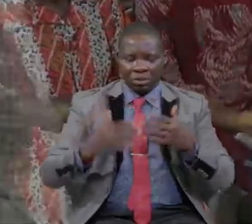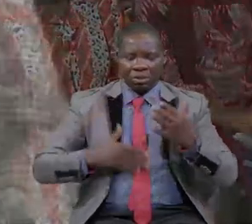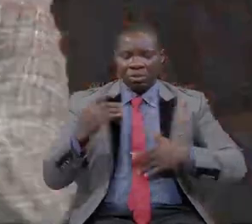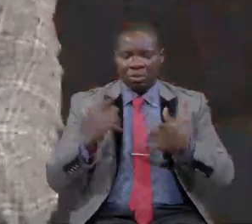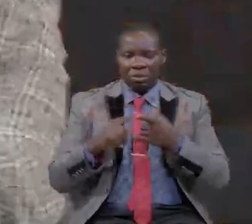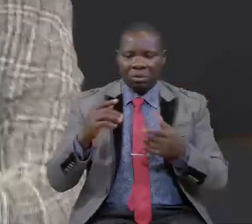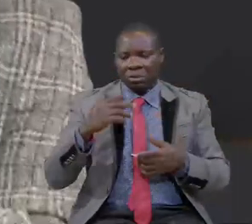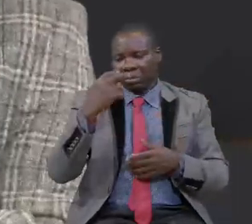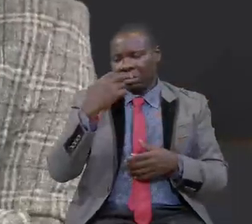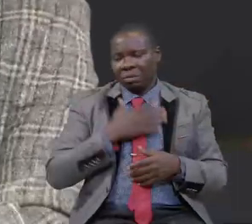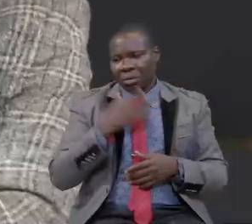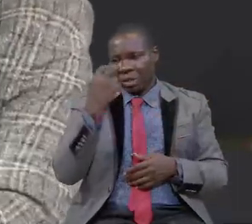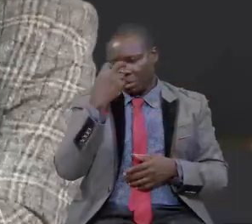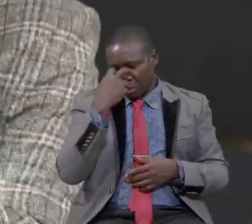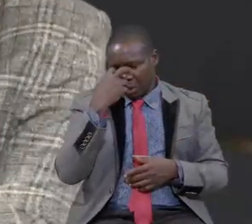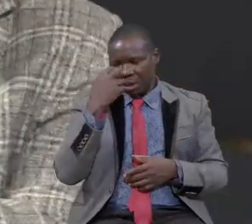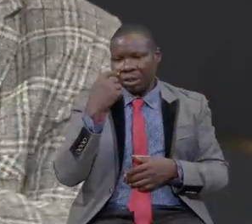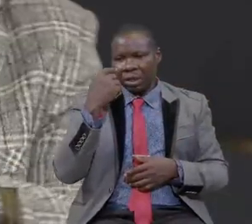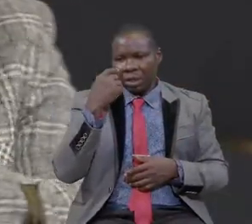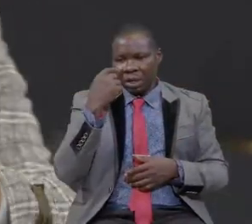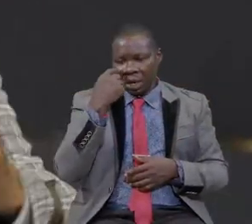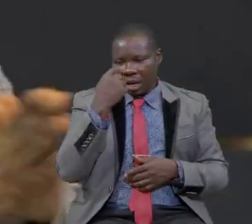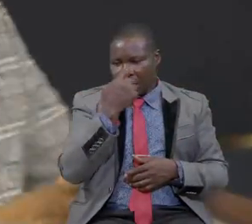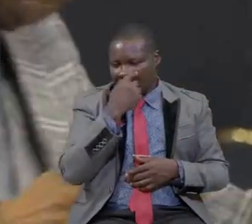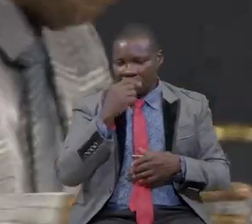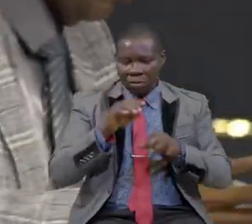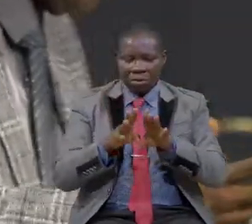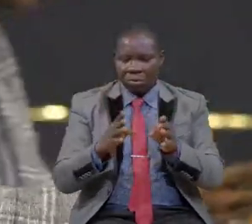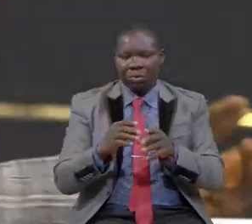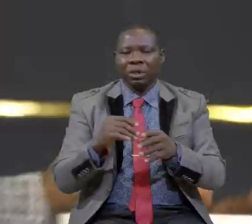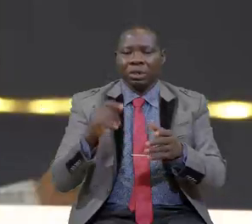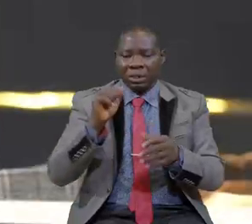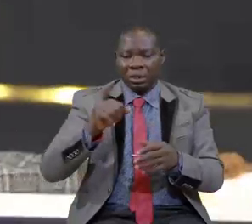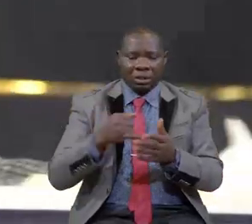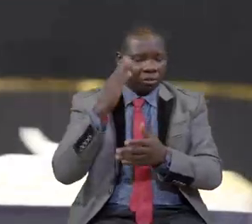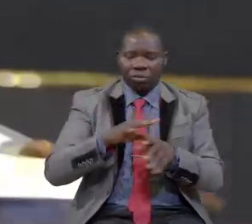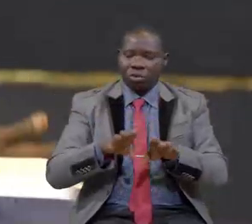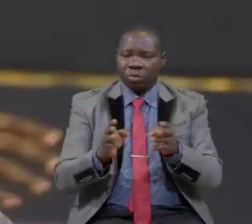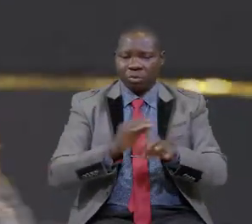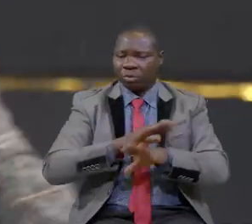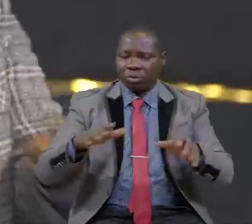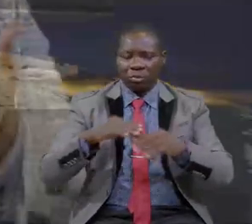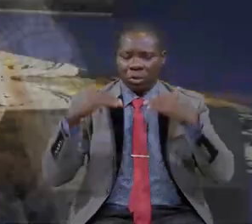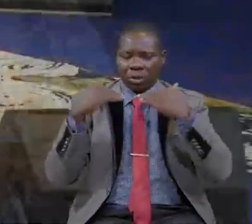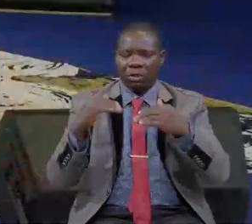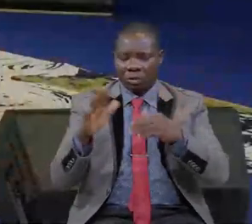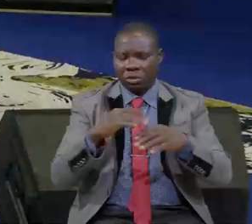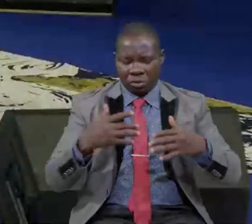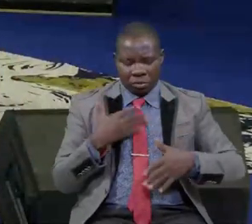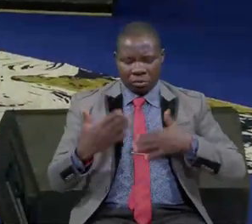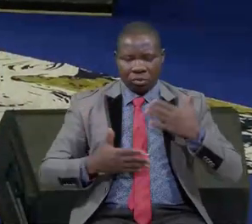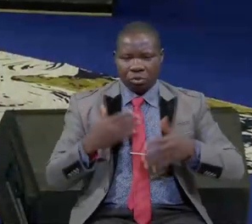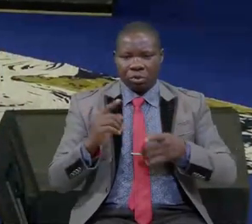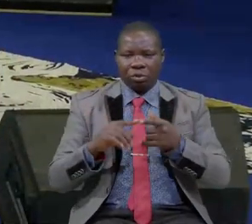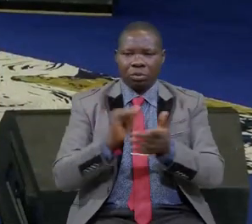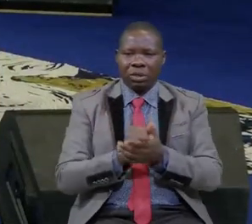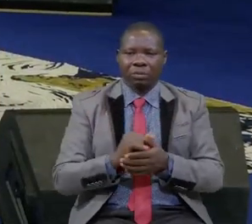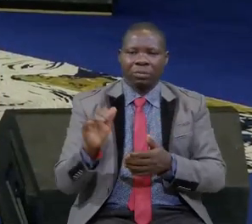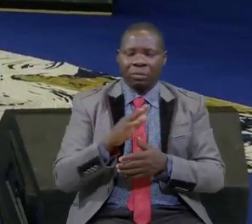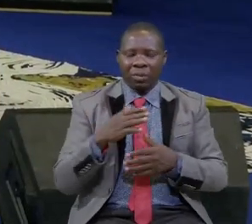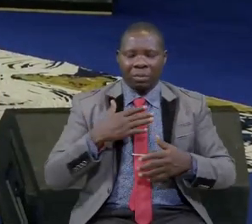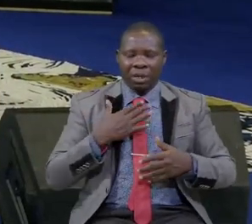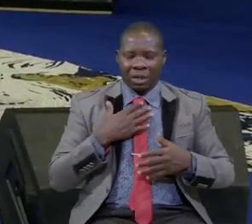but don't limit your joy to that. My body got healed. Yes, your body will get healed